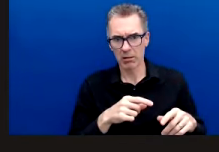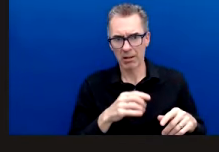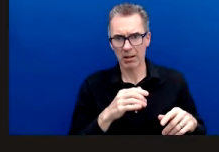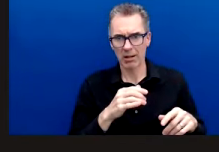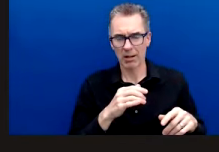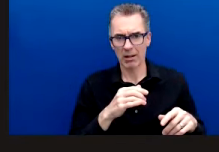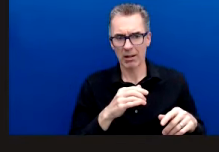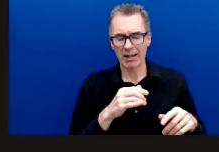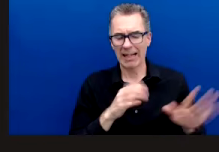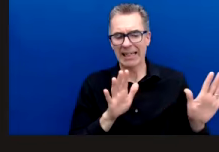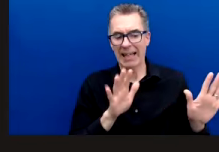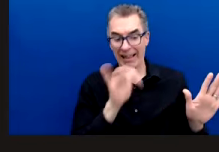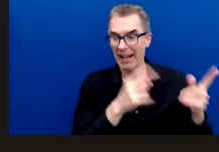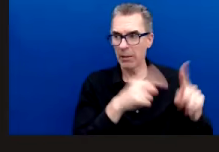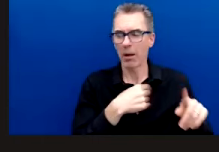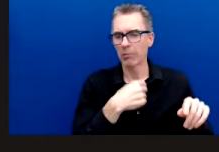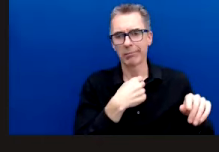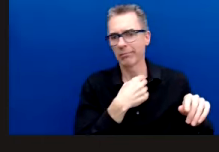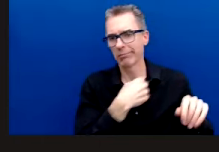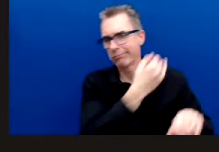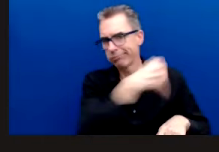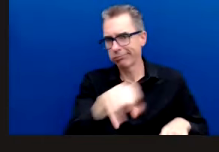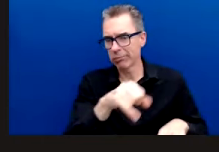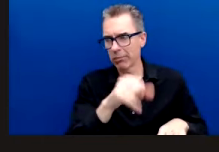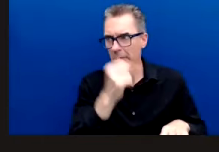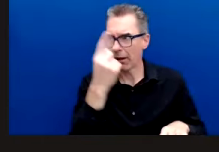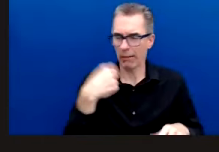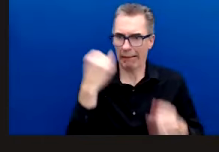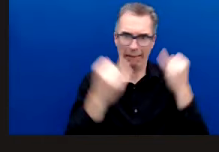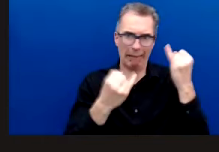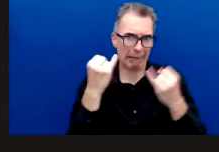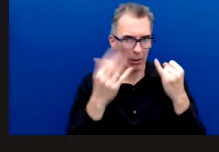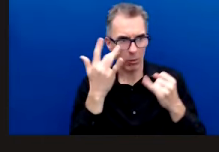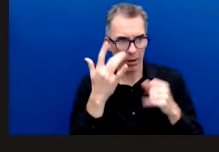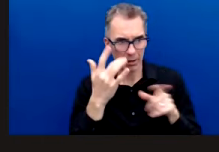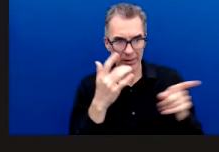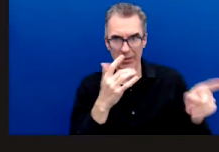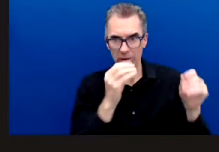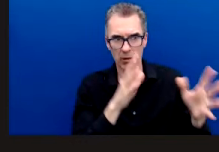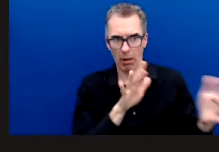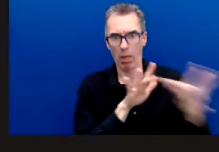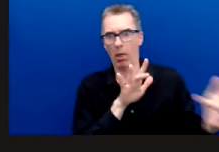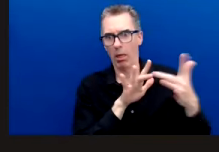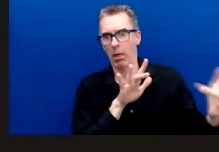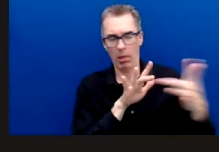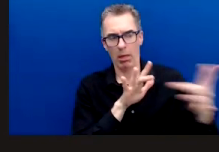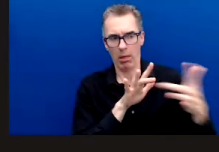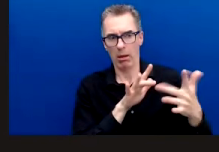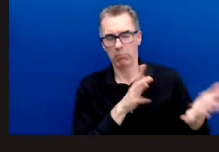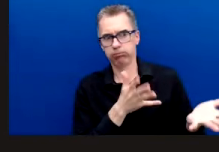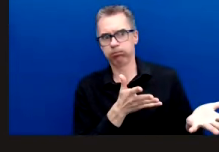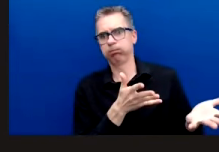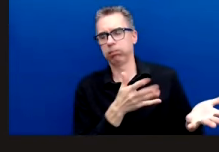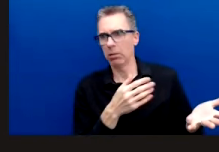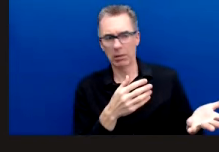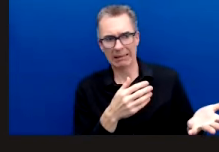cut off communication with the instructor, but they are fearful because the instructor continues to contact them and they are